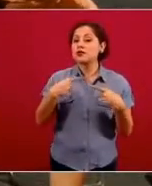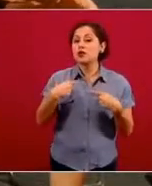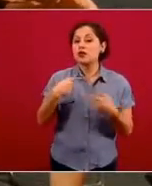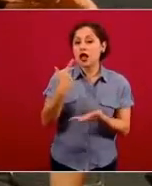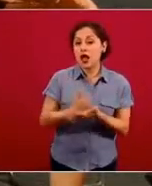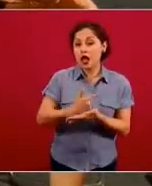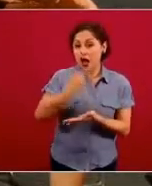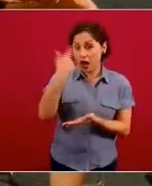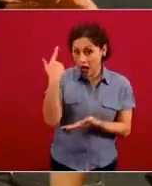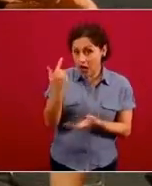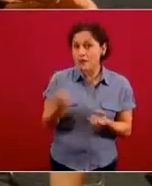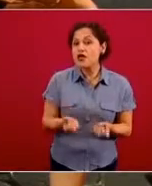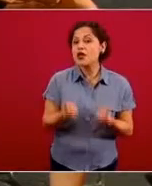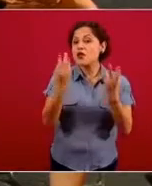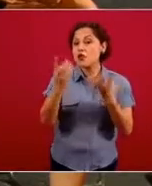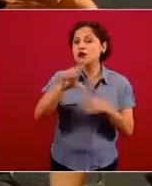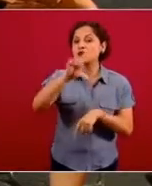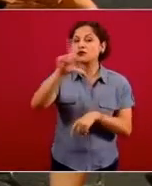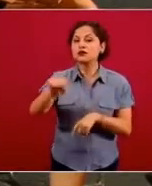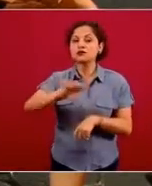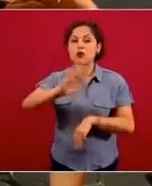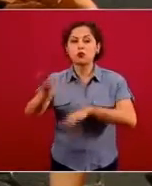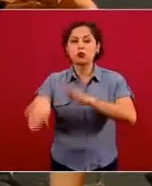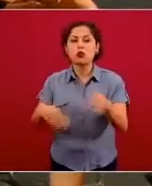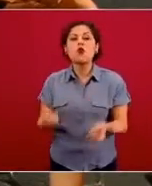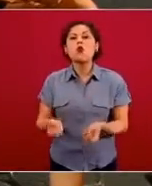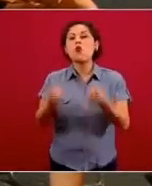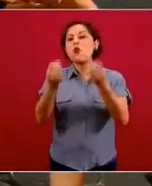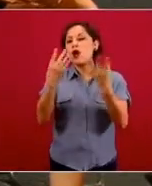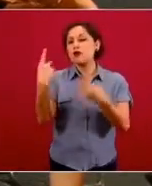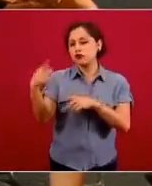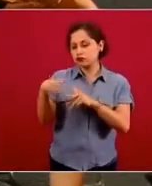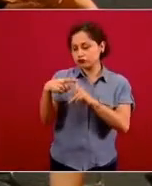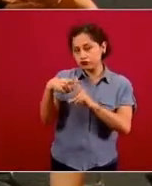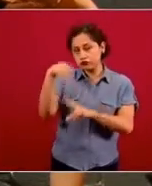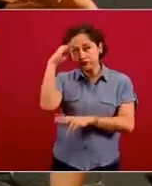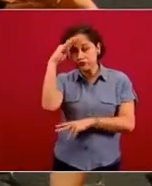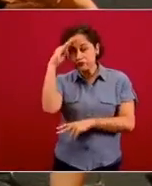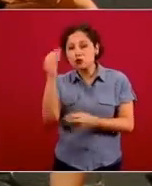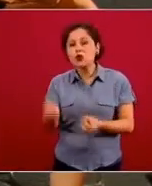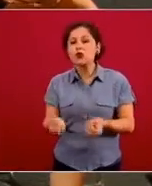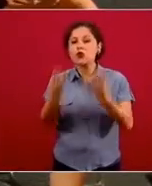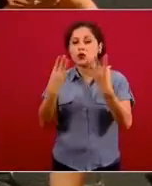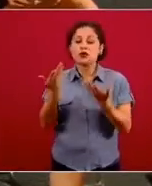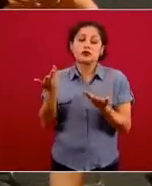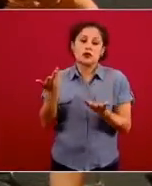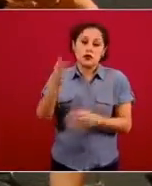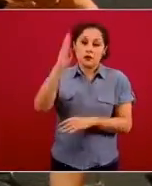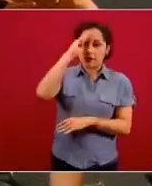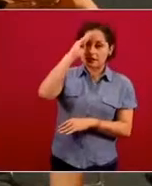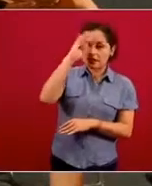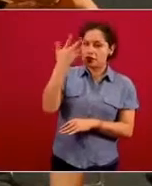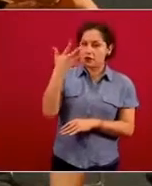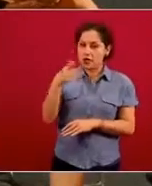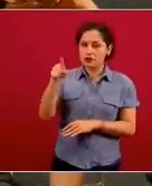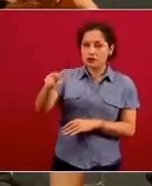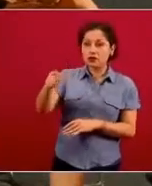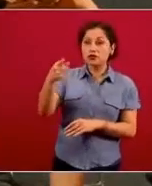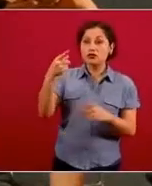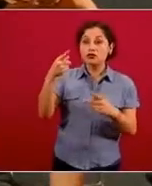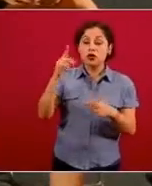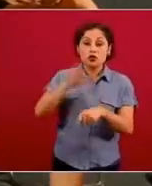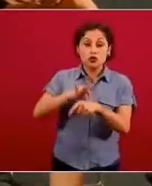who could die, for example. We'd like to know how many could die from complications. Thinking a little bit about what the doctor